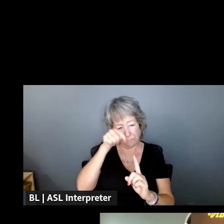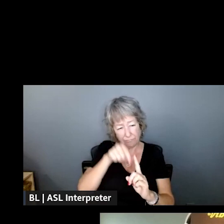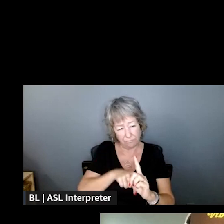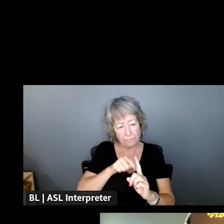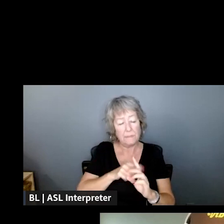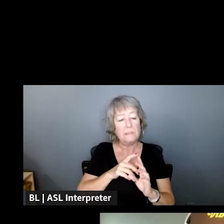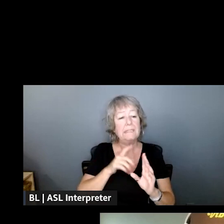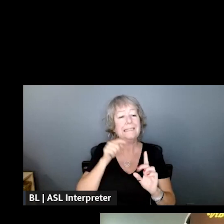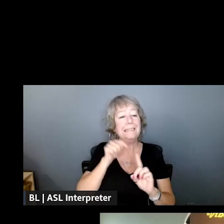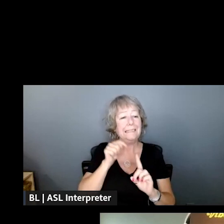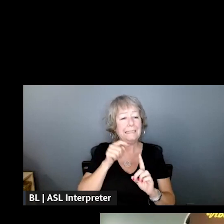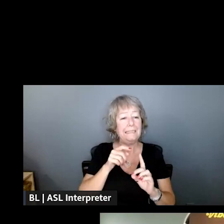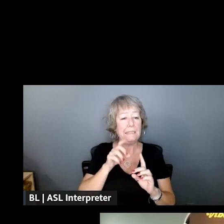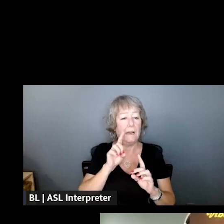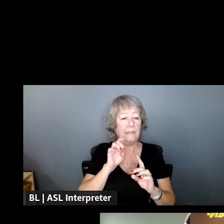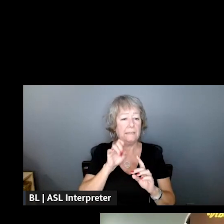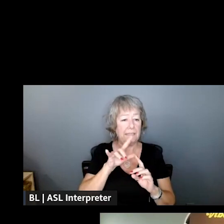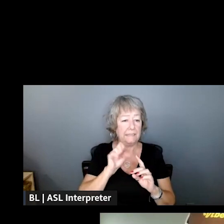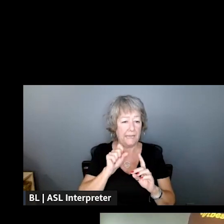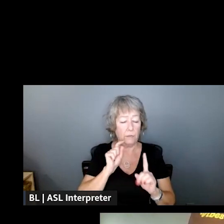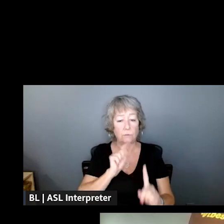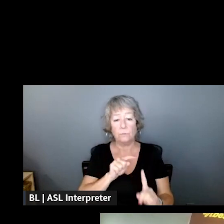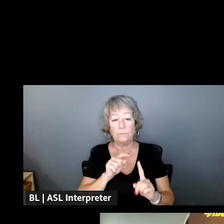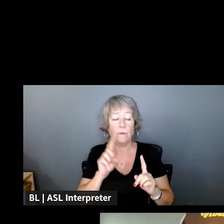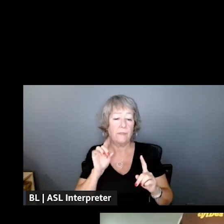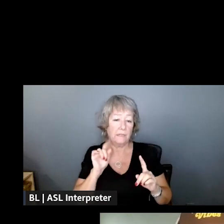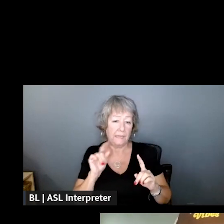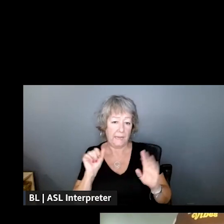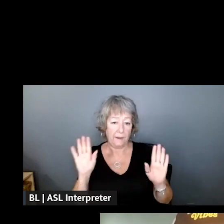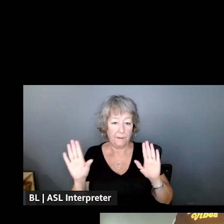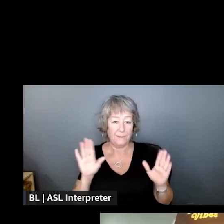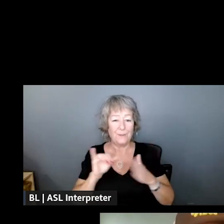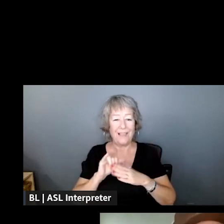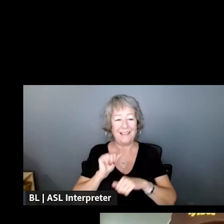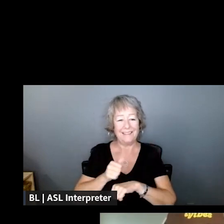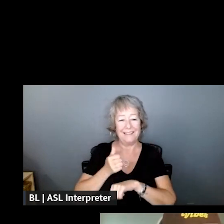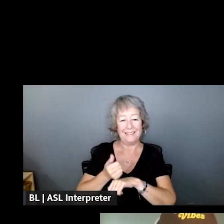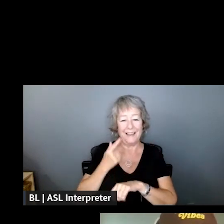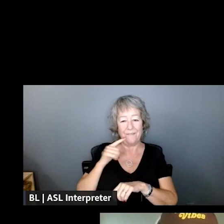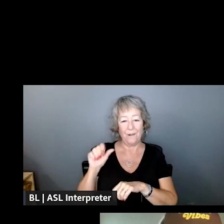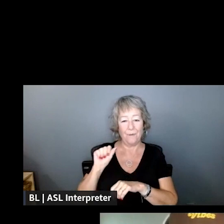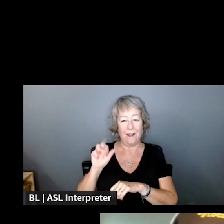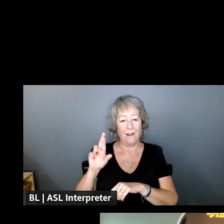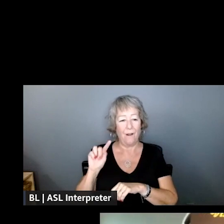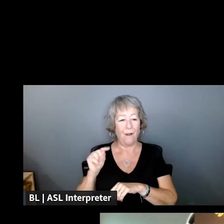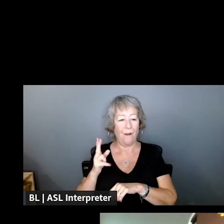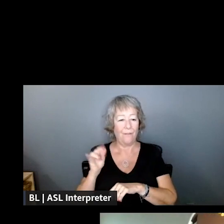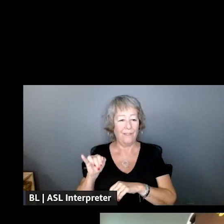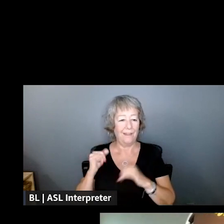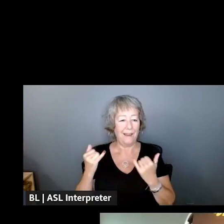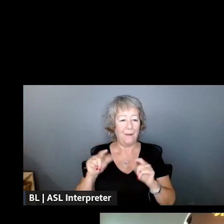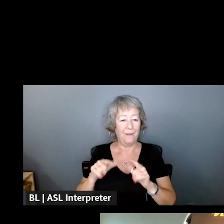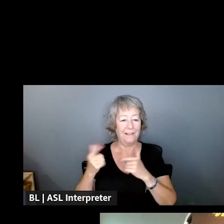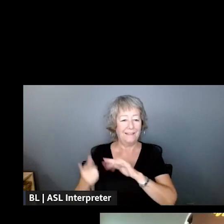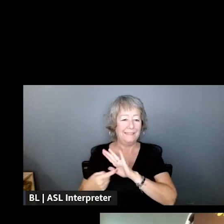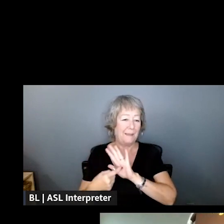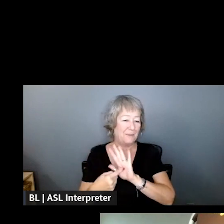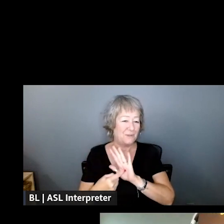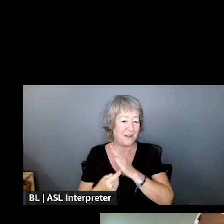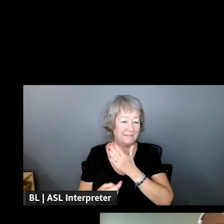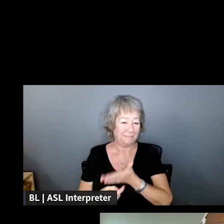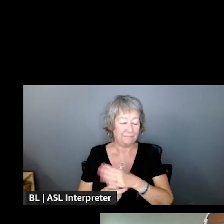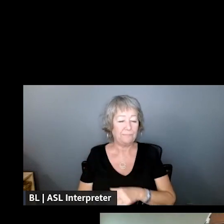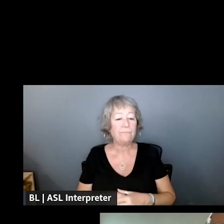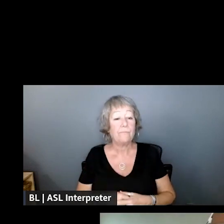so that's the setup for what Arthi's gonna now demonstrate for us. I was gonna